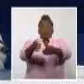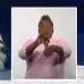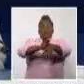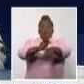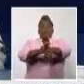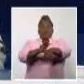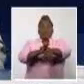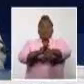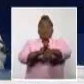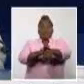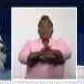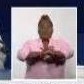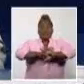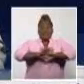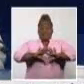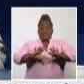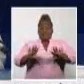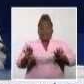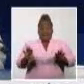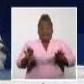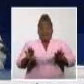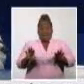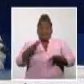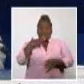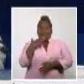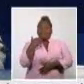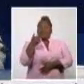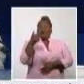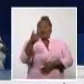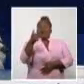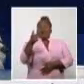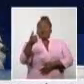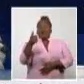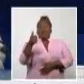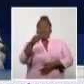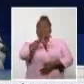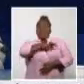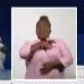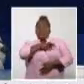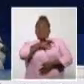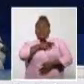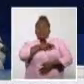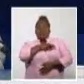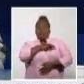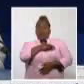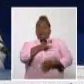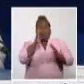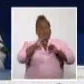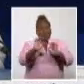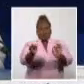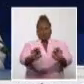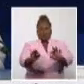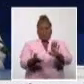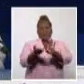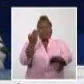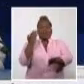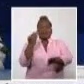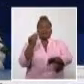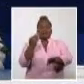disease, when they were already a little better in their symptoms, they had not been discharged